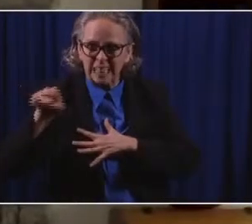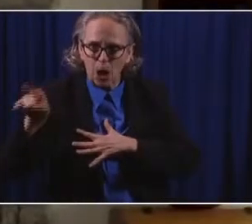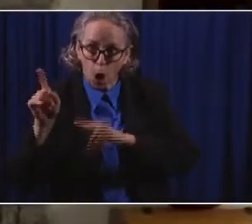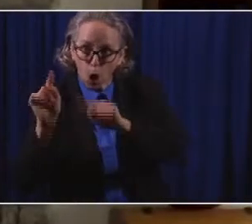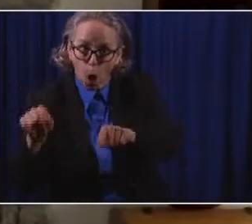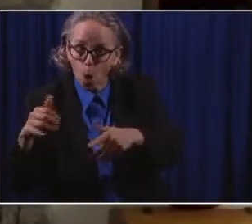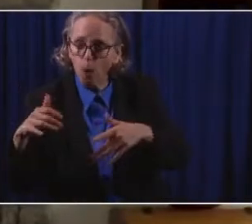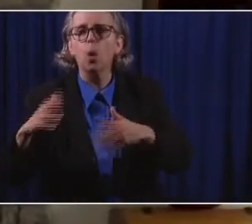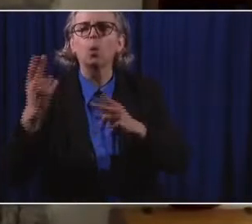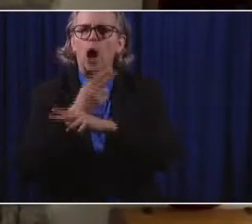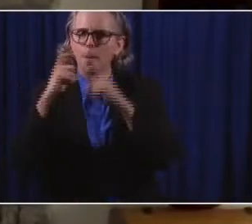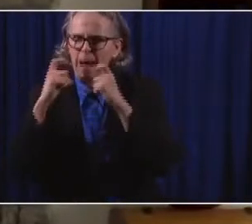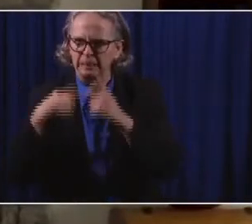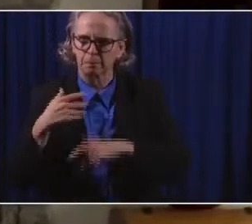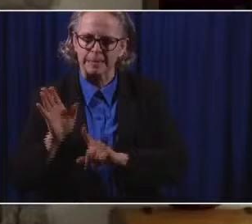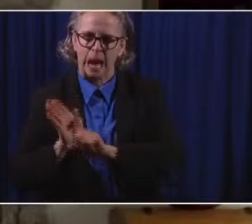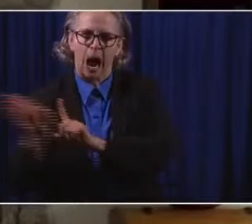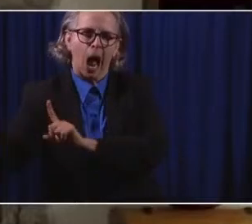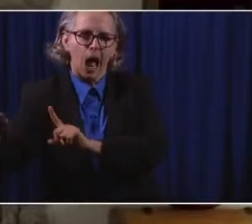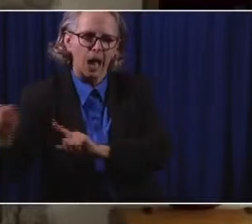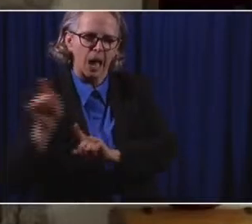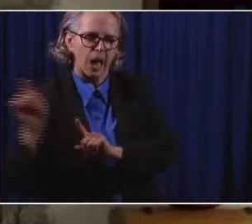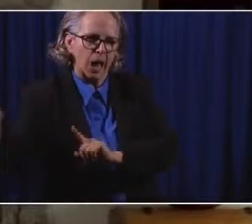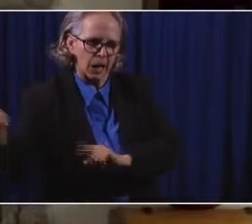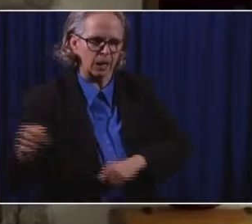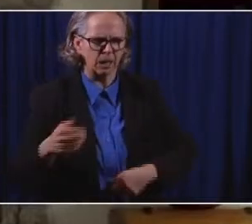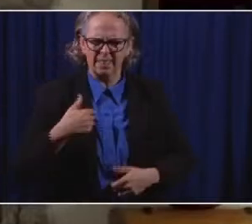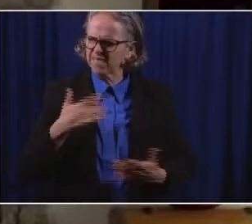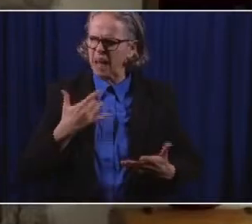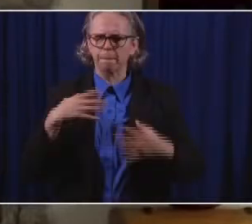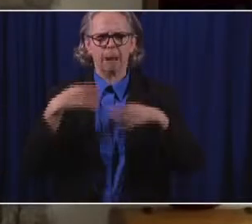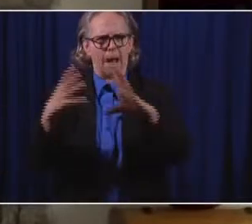think, I'm consistent in that.